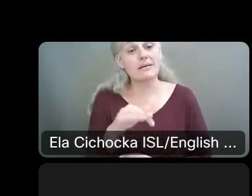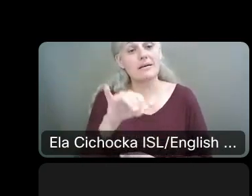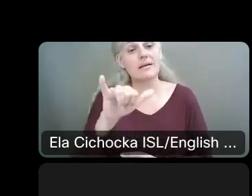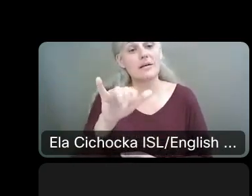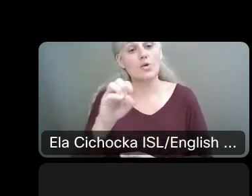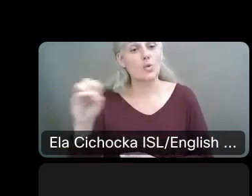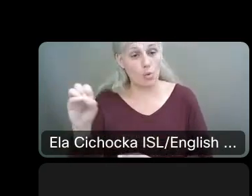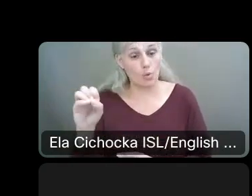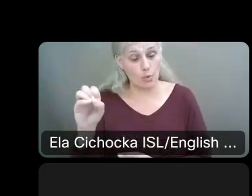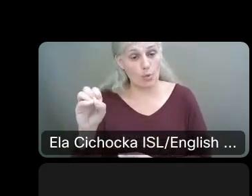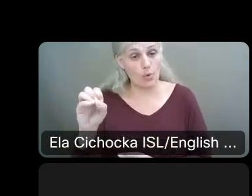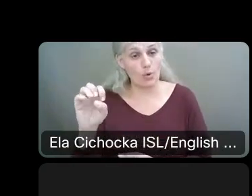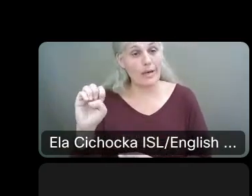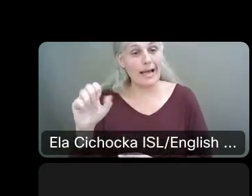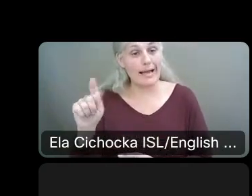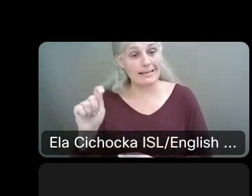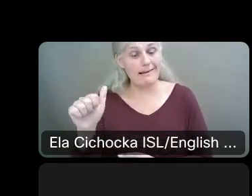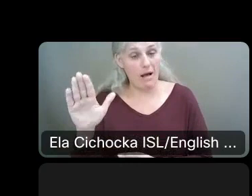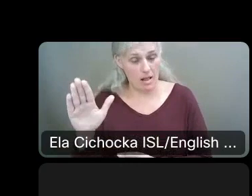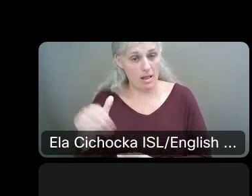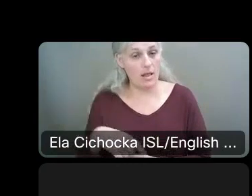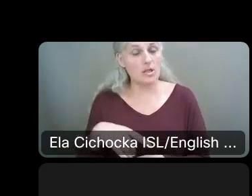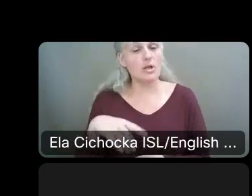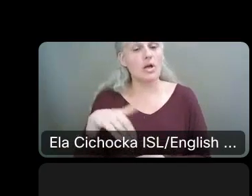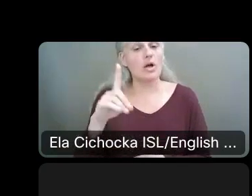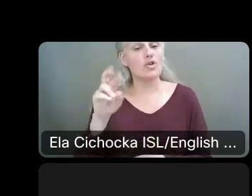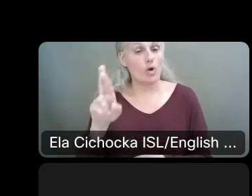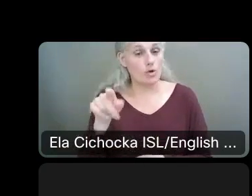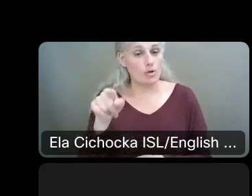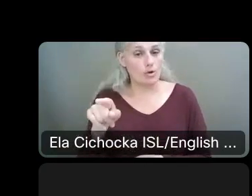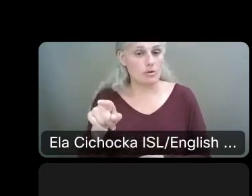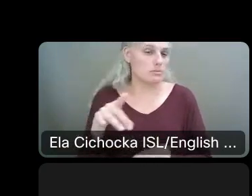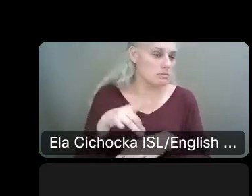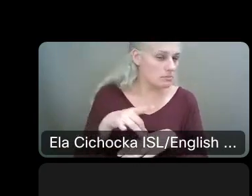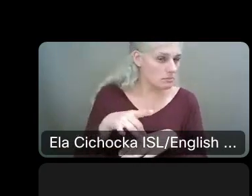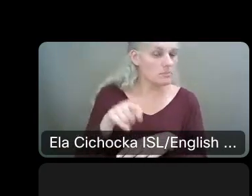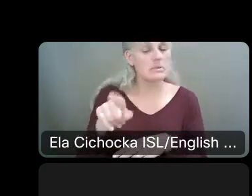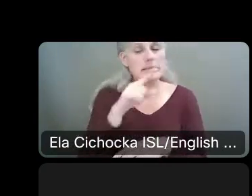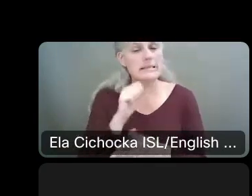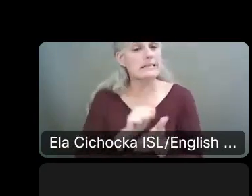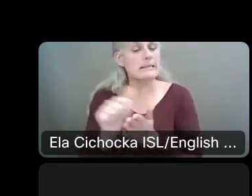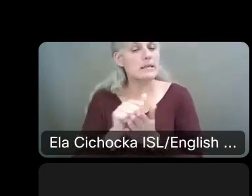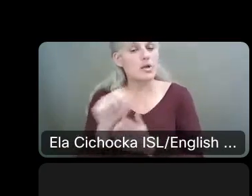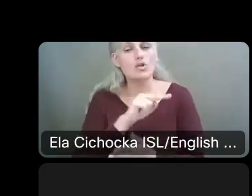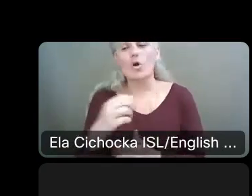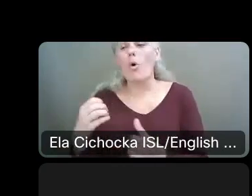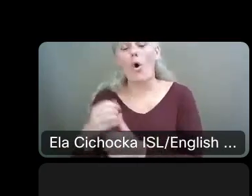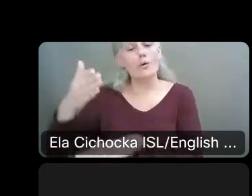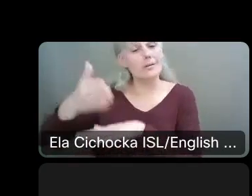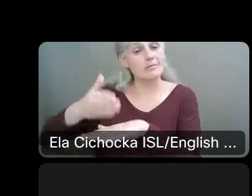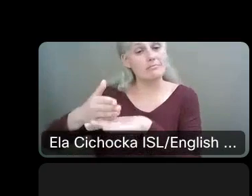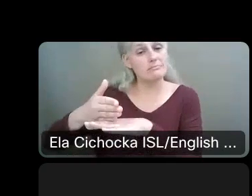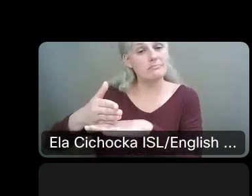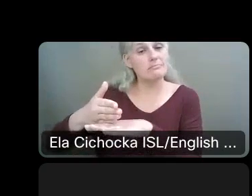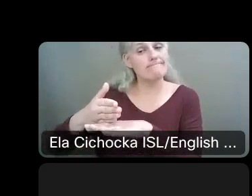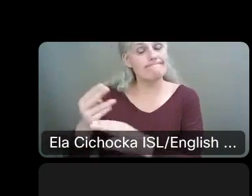al., who is a doctor, and he said in a seminal paper, no other profession